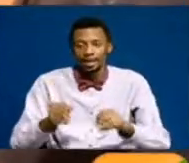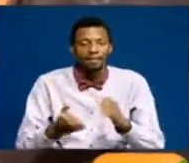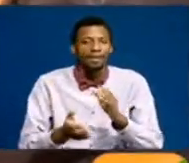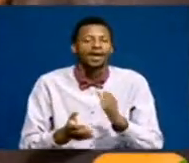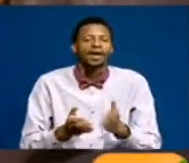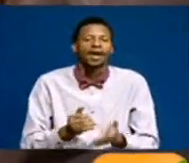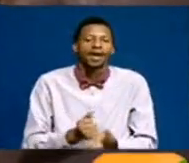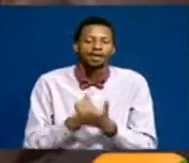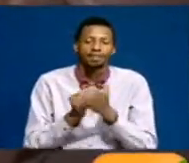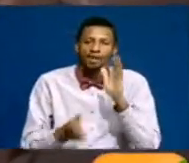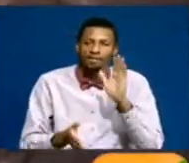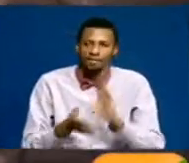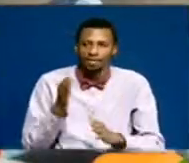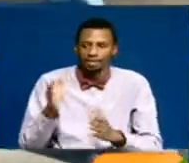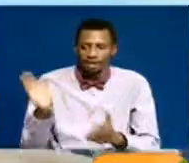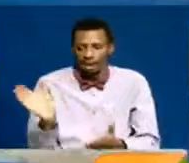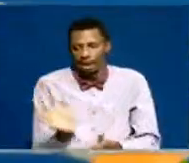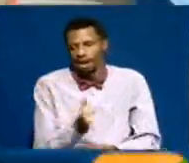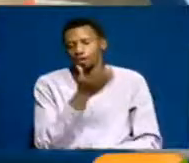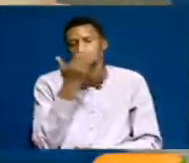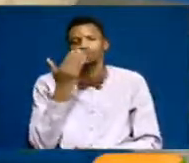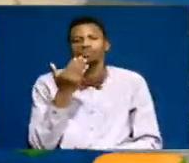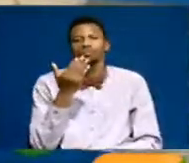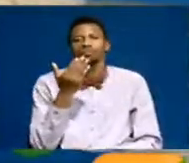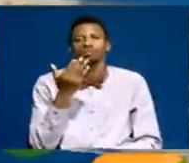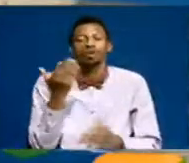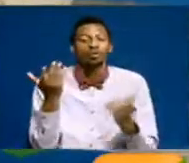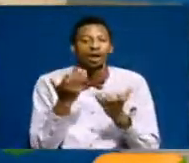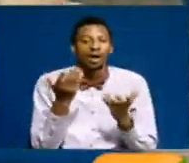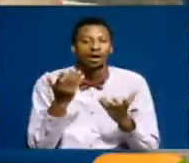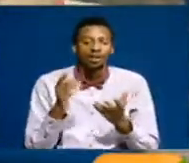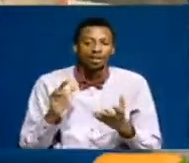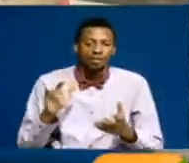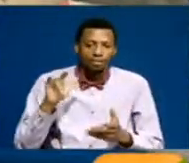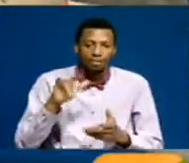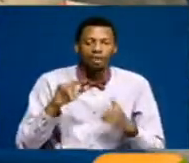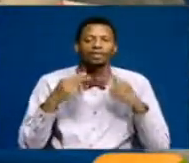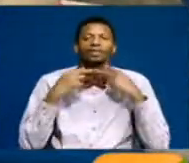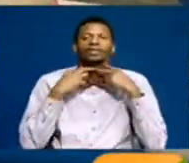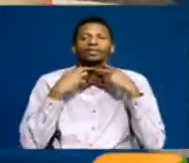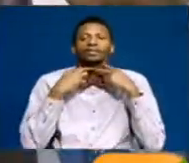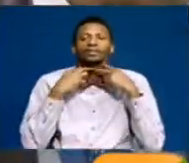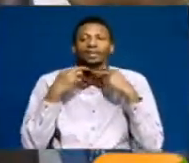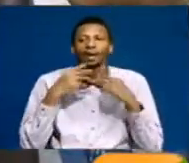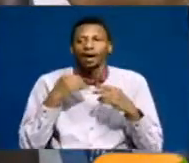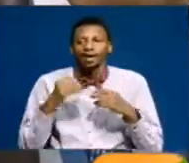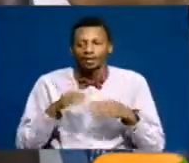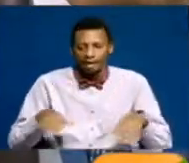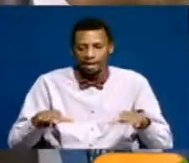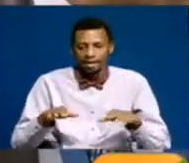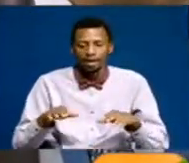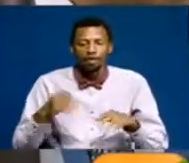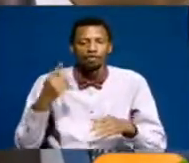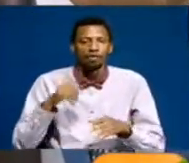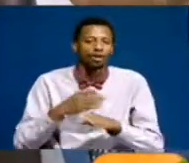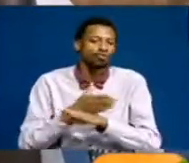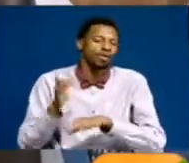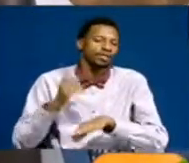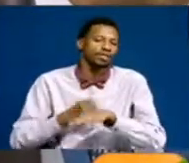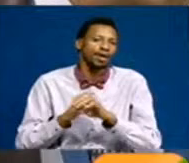of disabled aircraft from runways and taxiways, minimizing delays. You need to appreciate the fact that